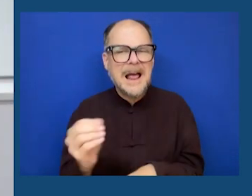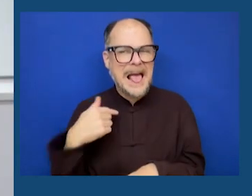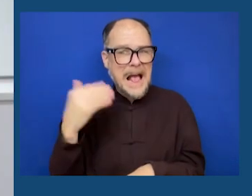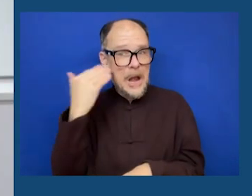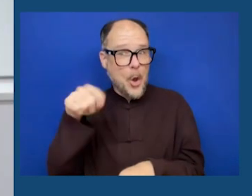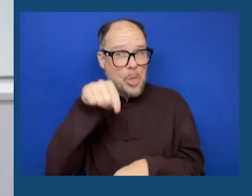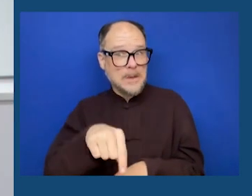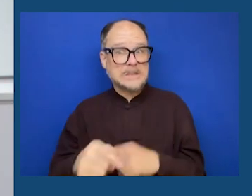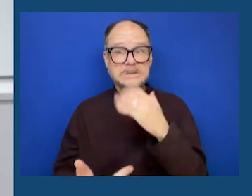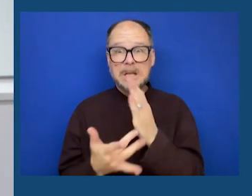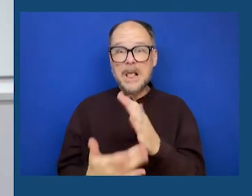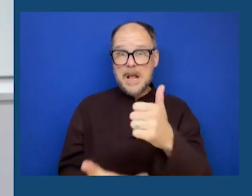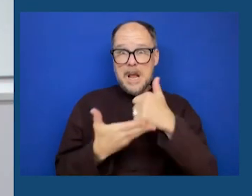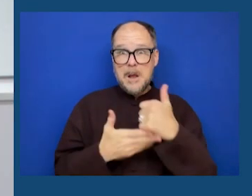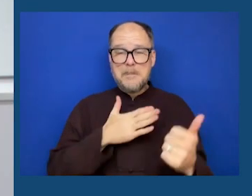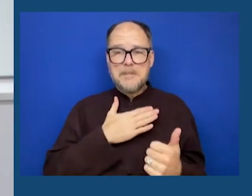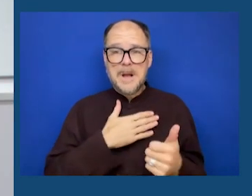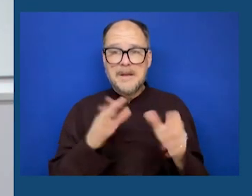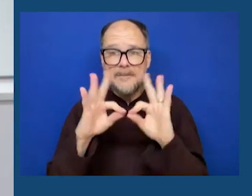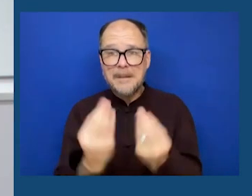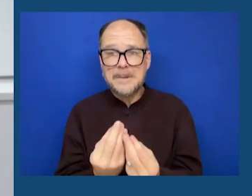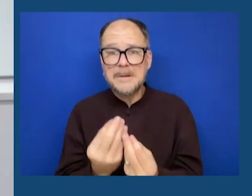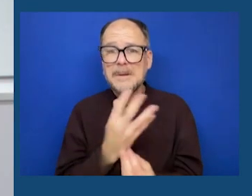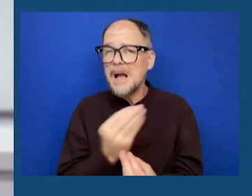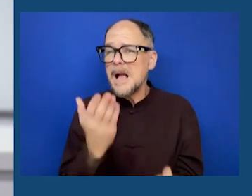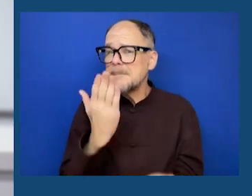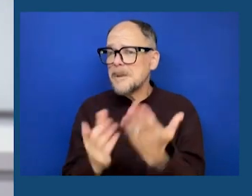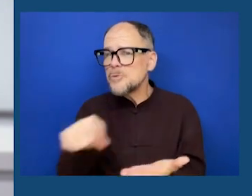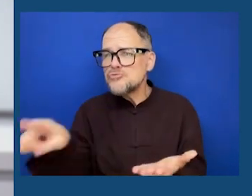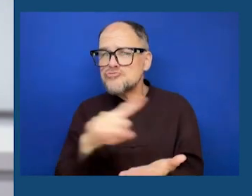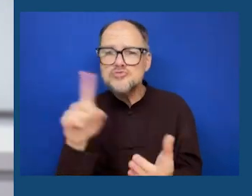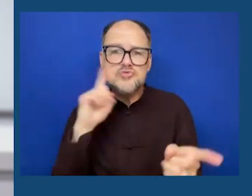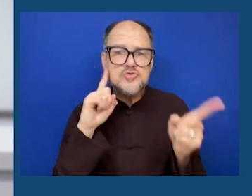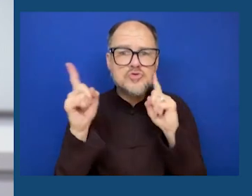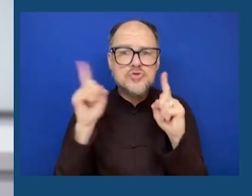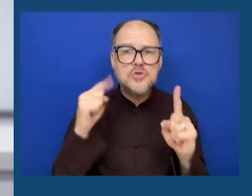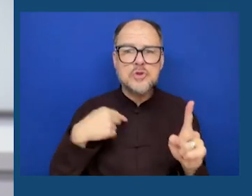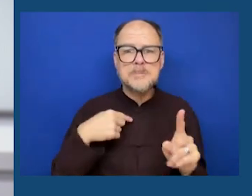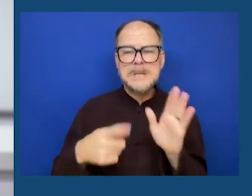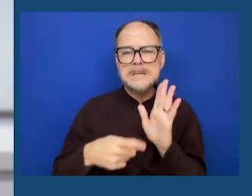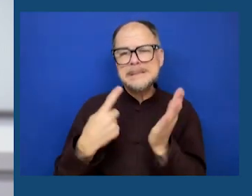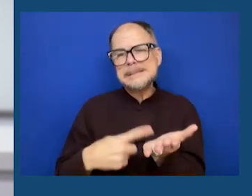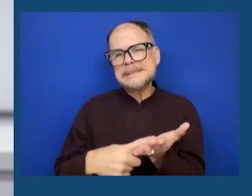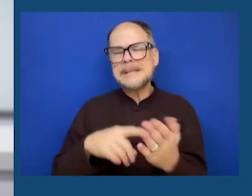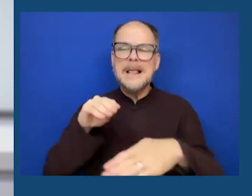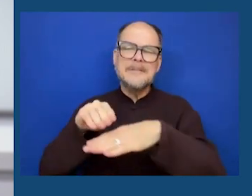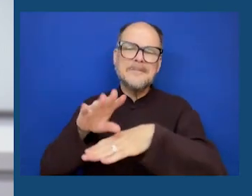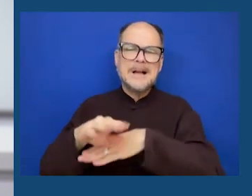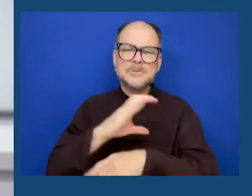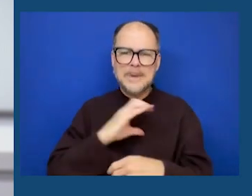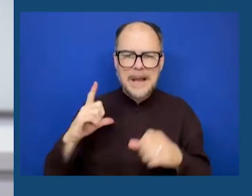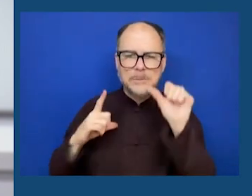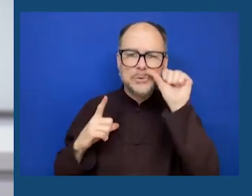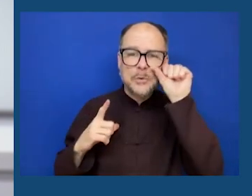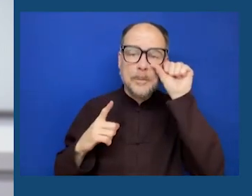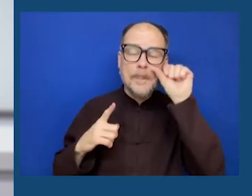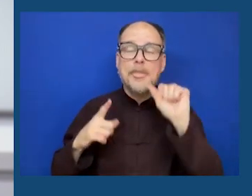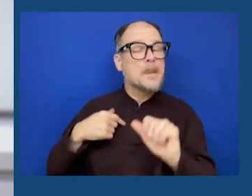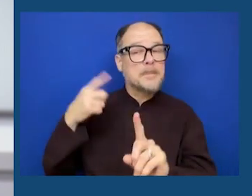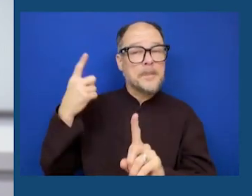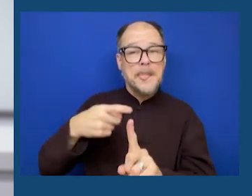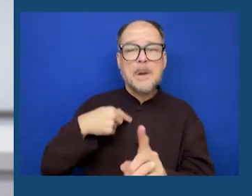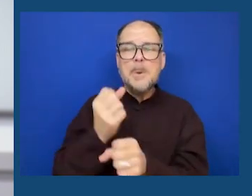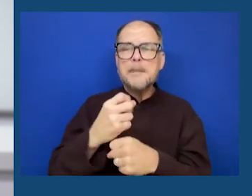family. And, you know, some of you may have heard me talking about, you know, an advisory council. And what I want to make sure is that we build on